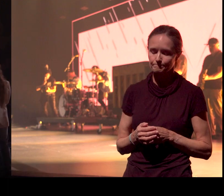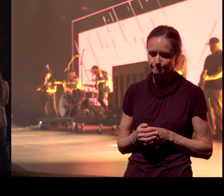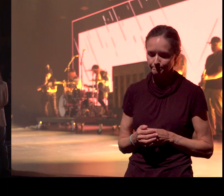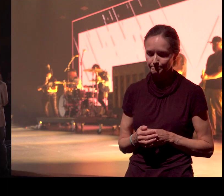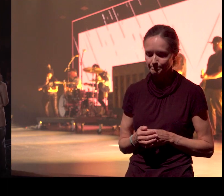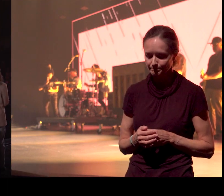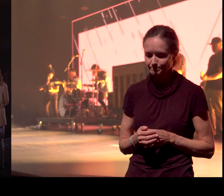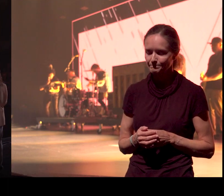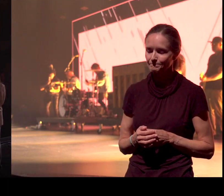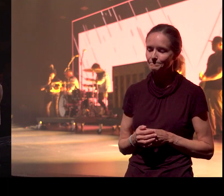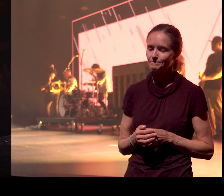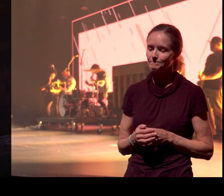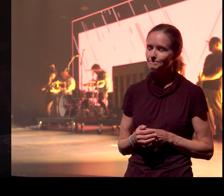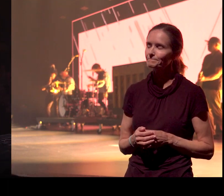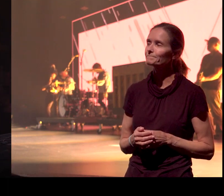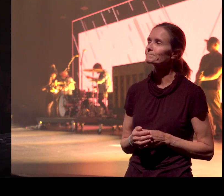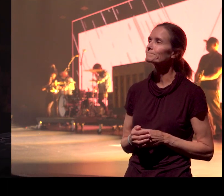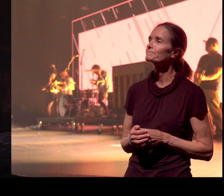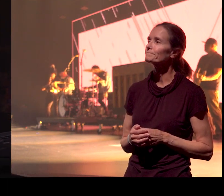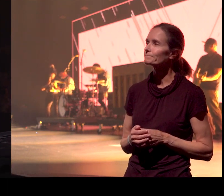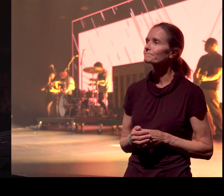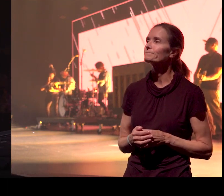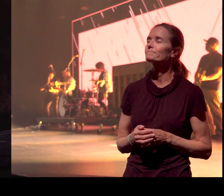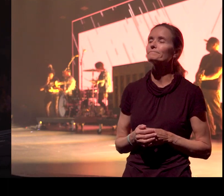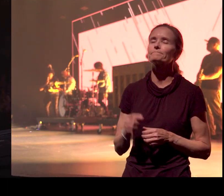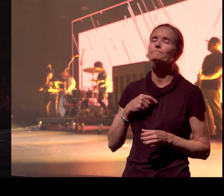Yes, we are.